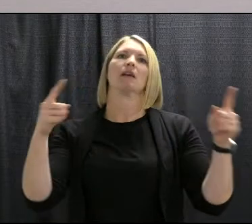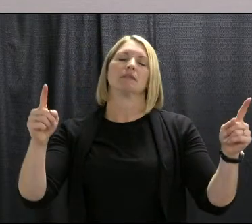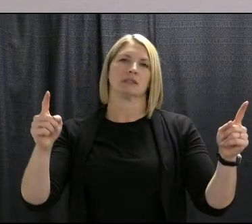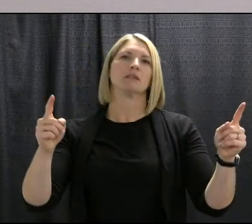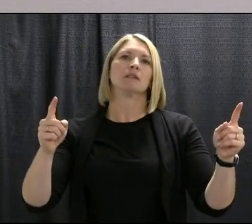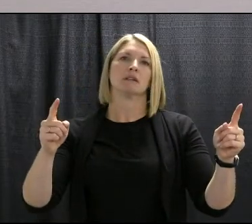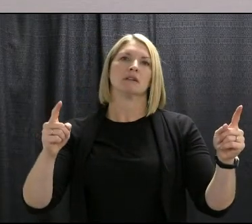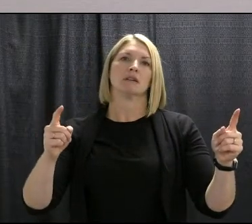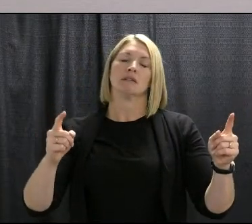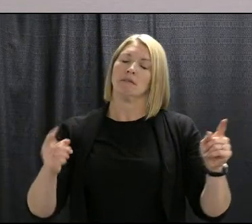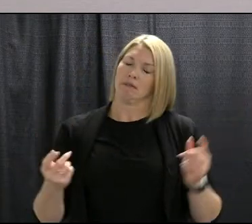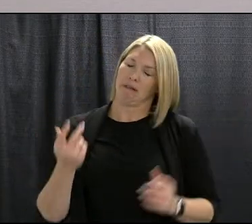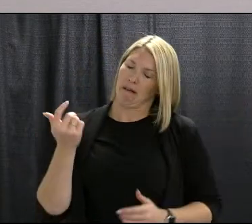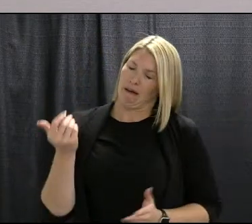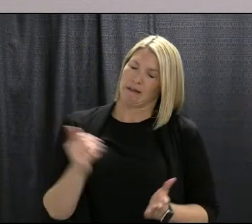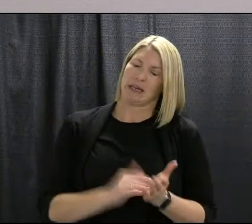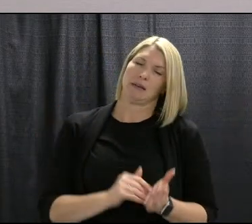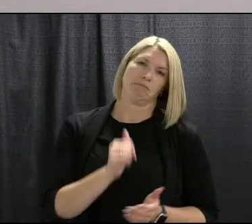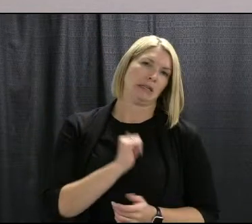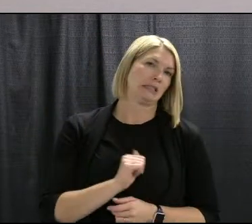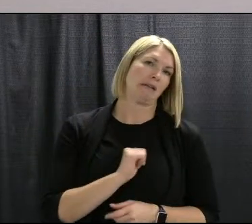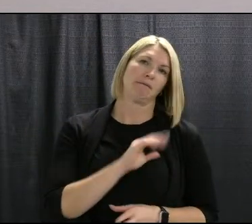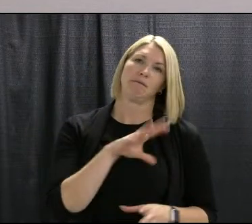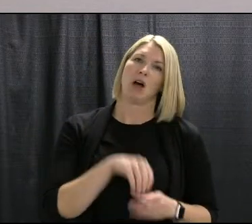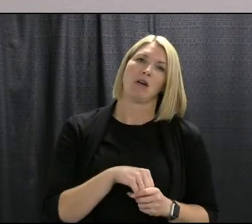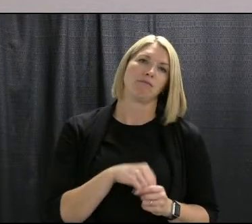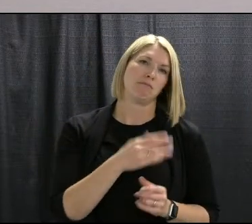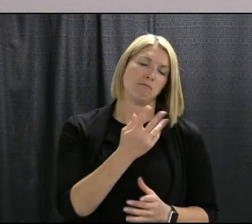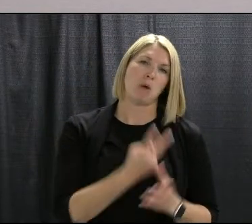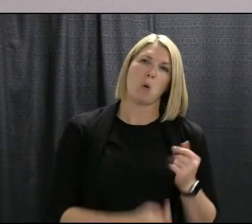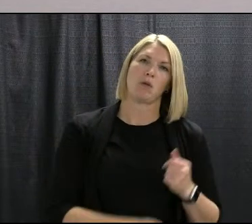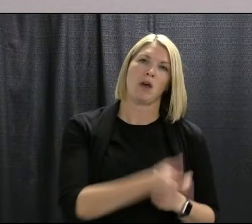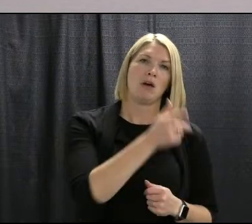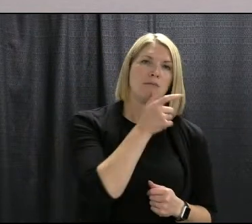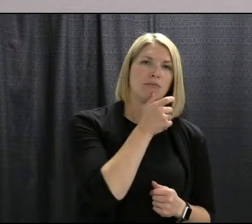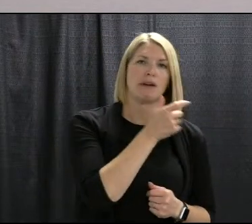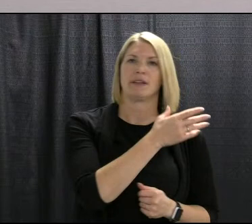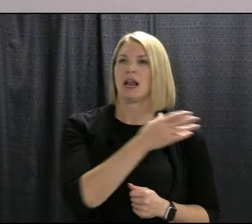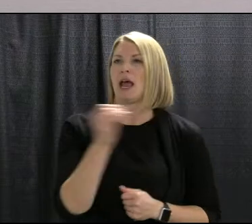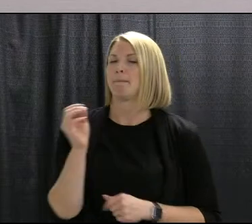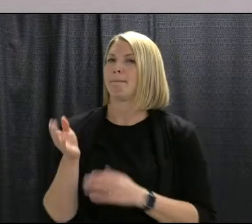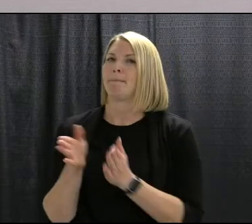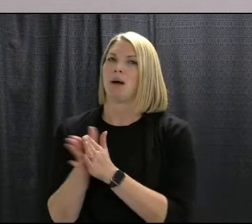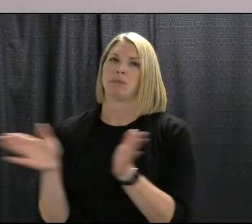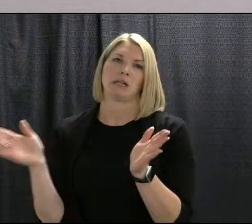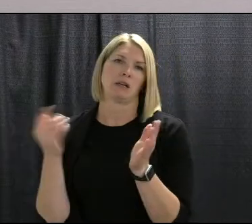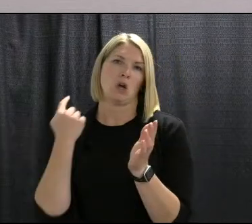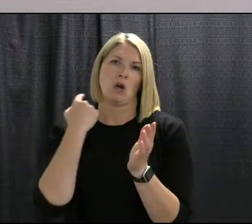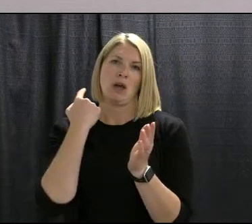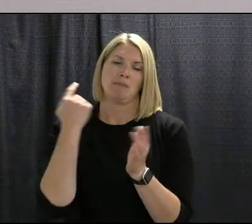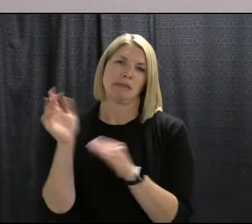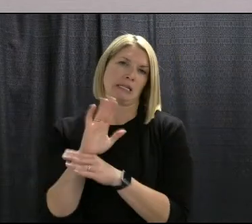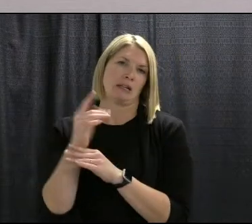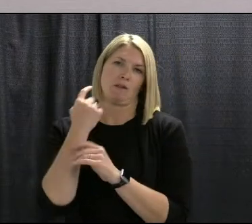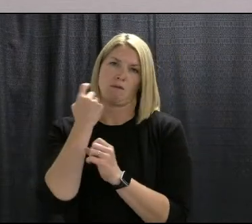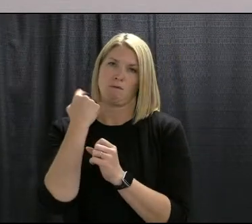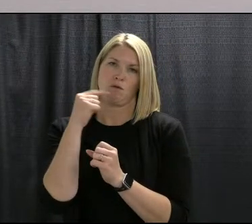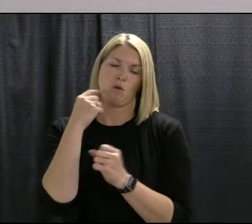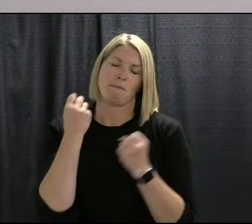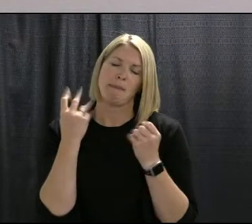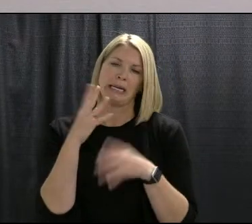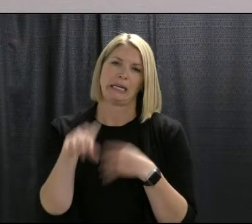been, both, as I said, both in the private and public sectors for a number of years, and I can say these are